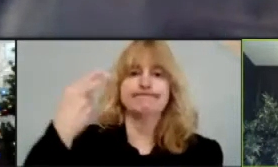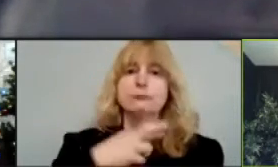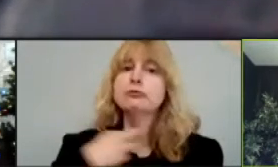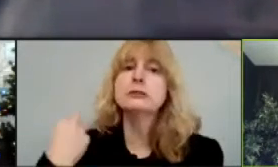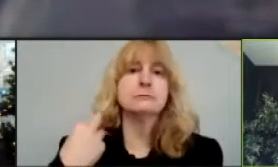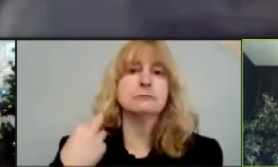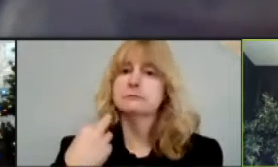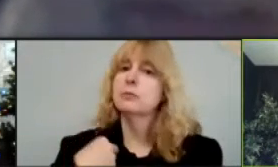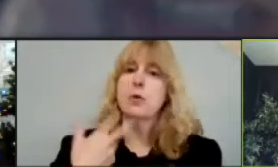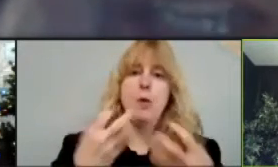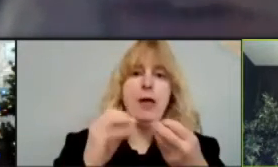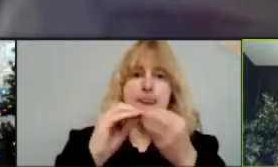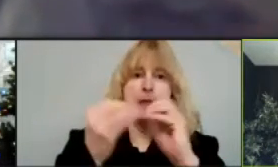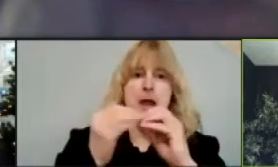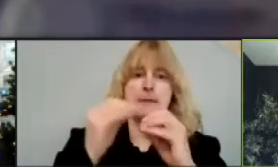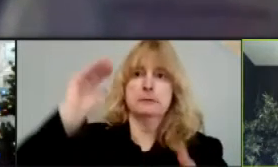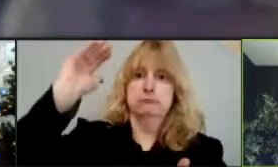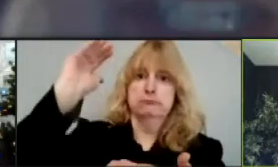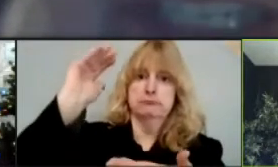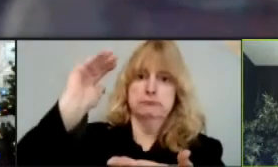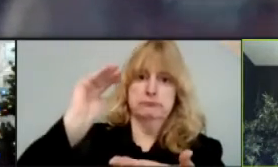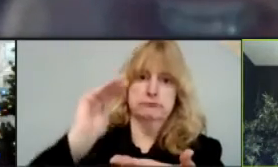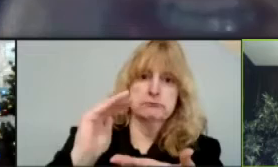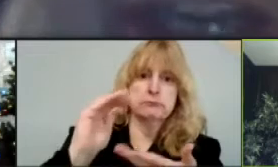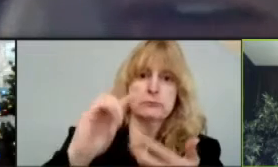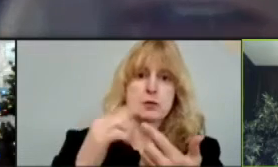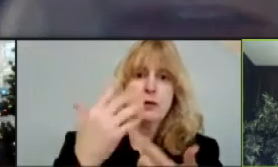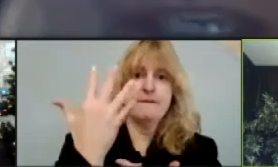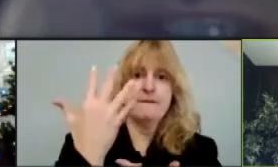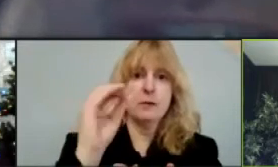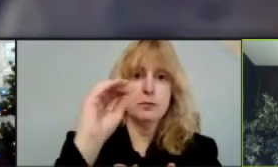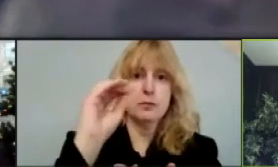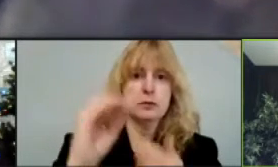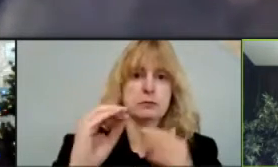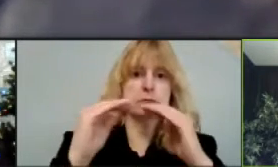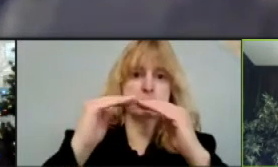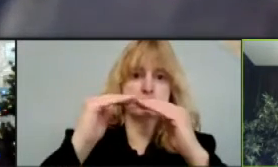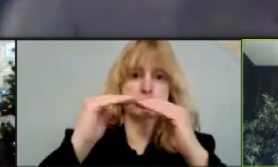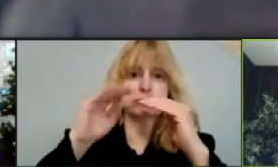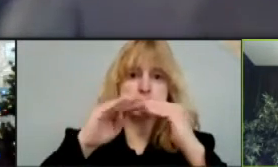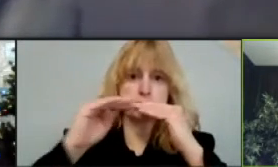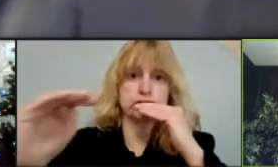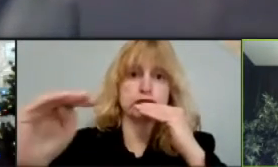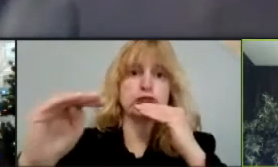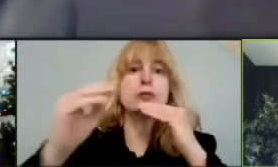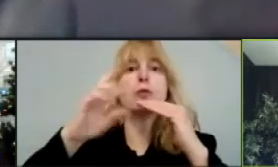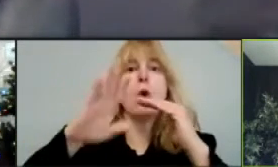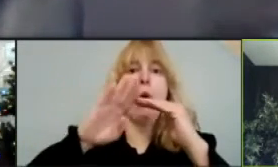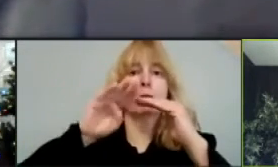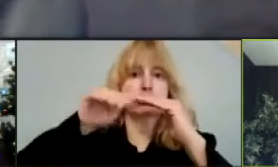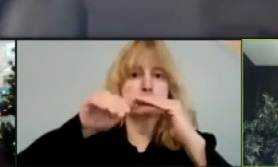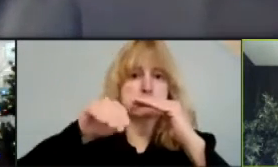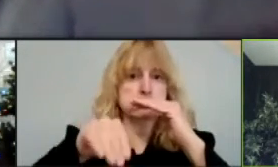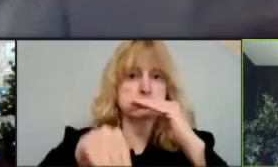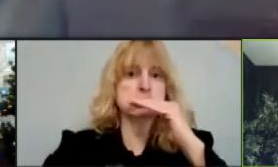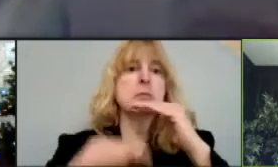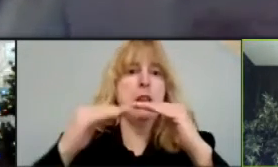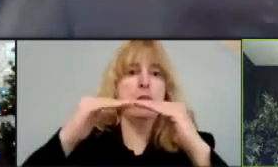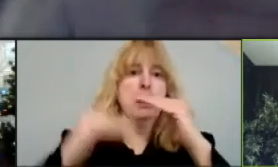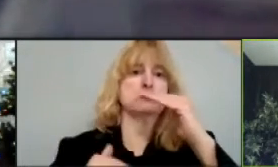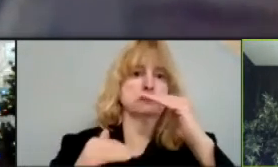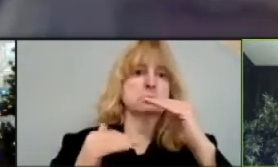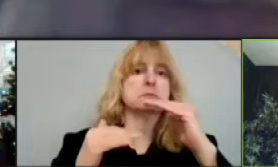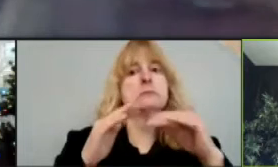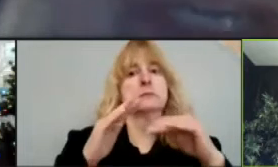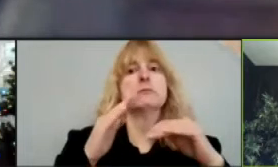get down to 5%, around 5%, and stay there and continue downward before we open